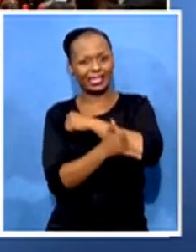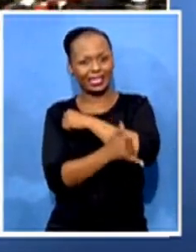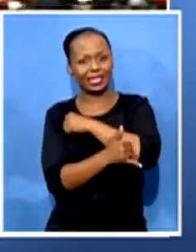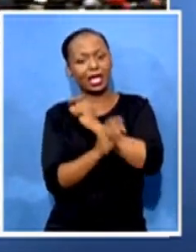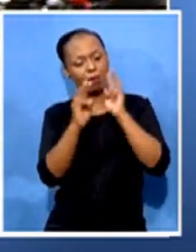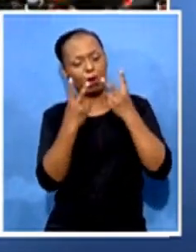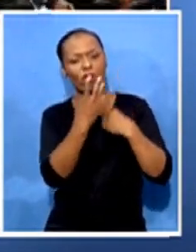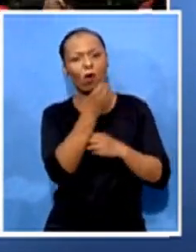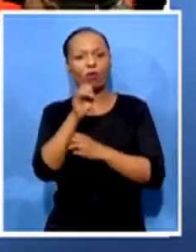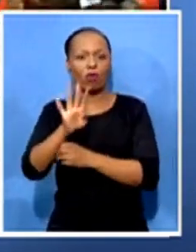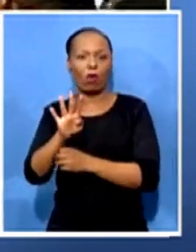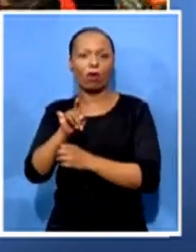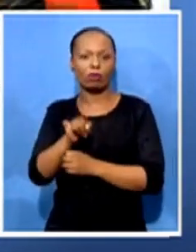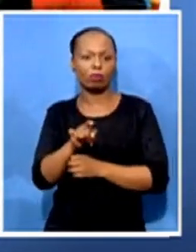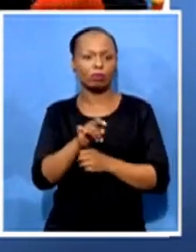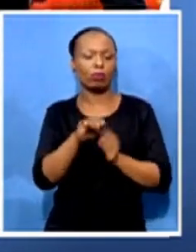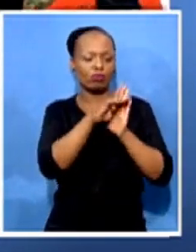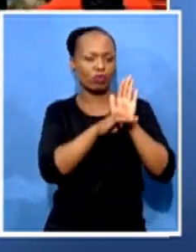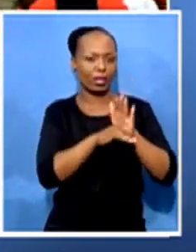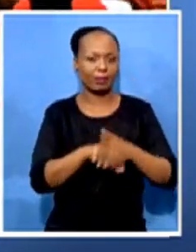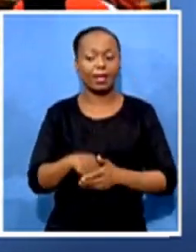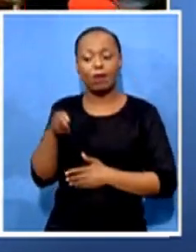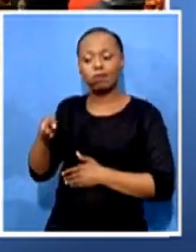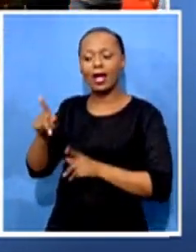in Cape Town, as I said, we'll try and keep those visuals for you